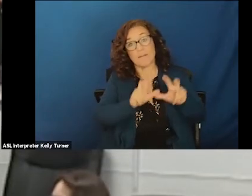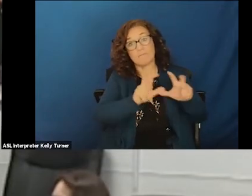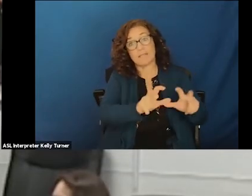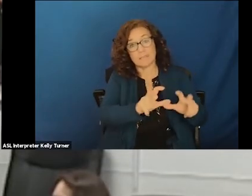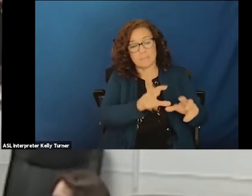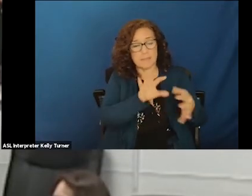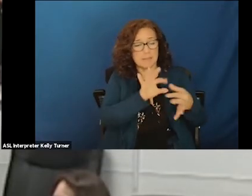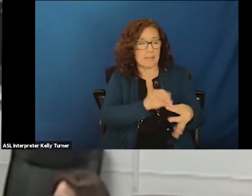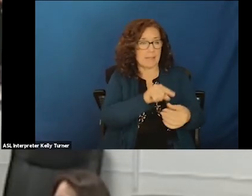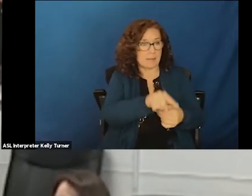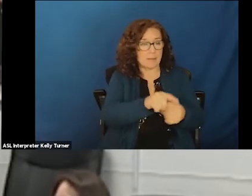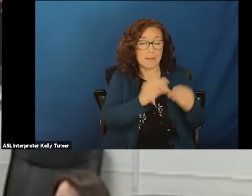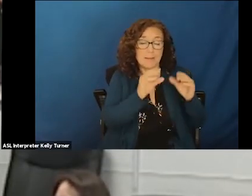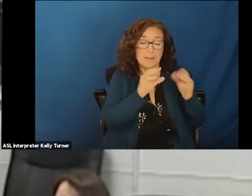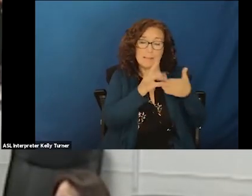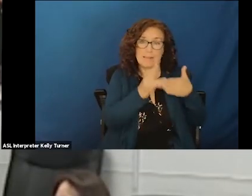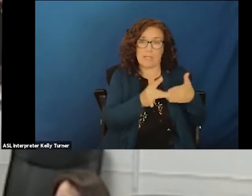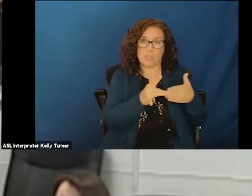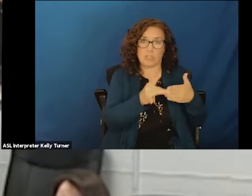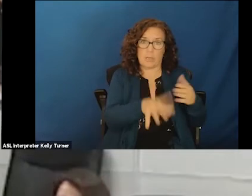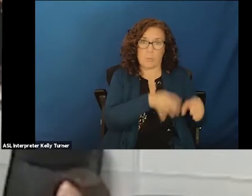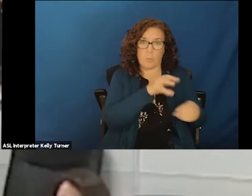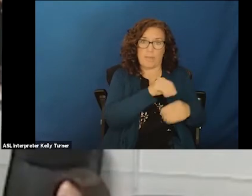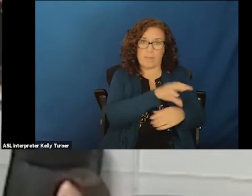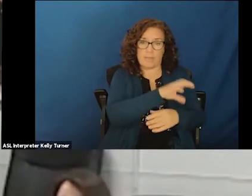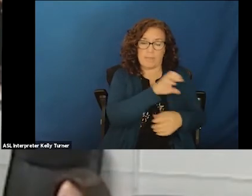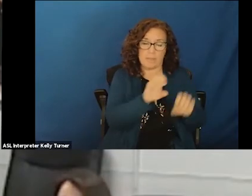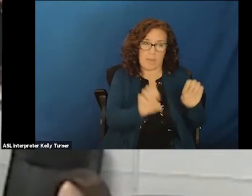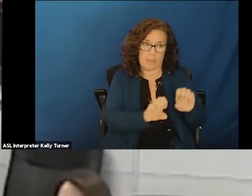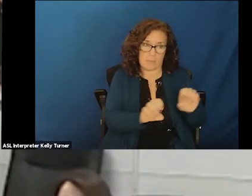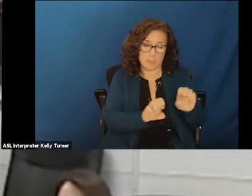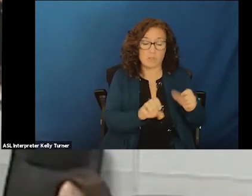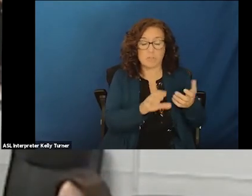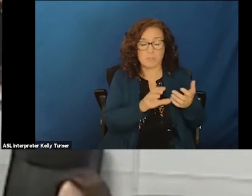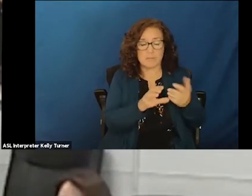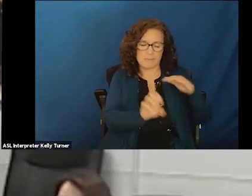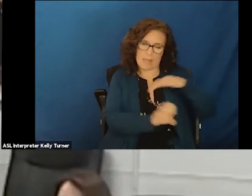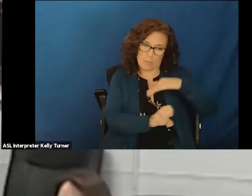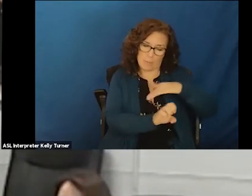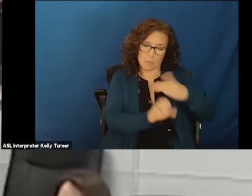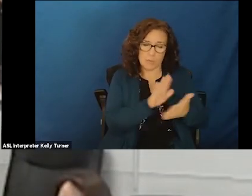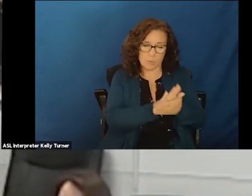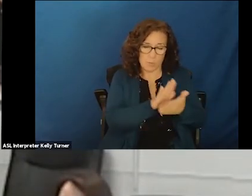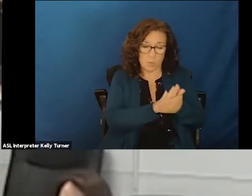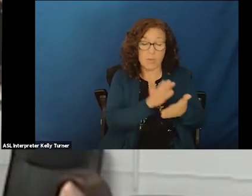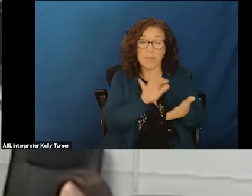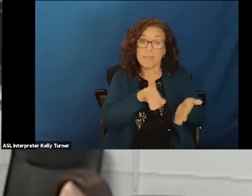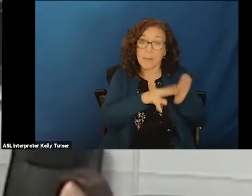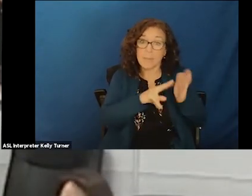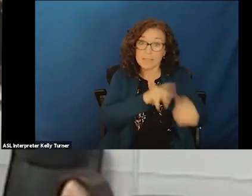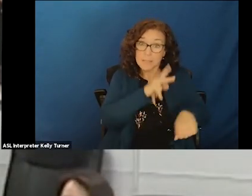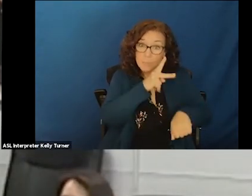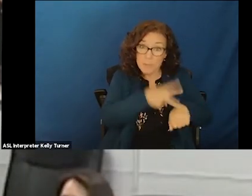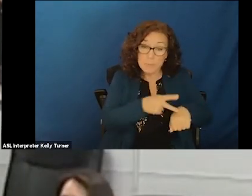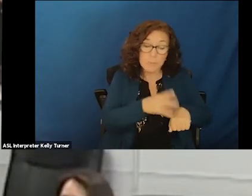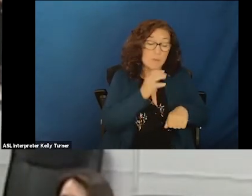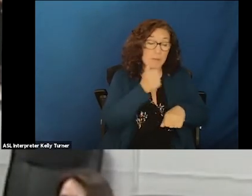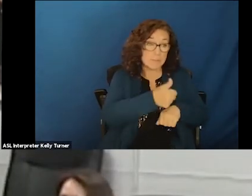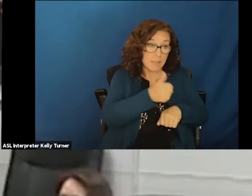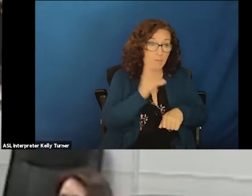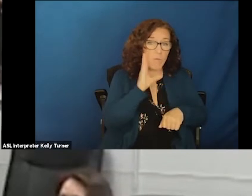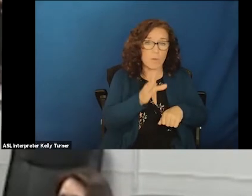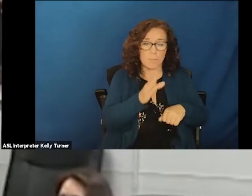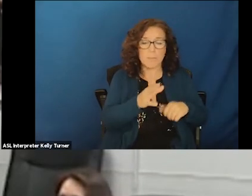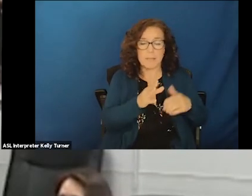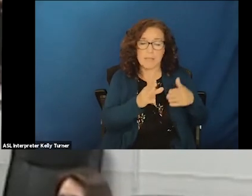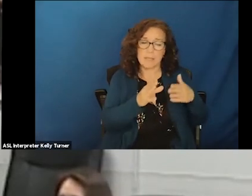leader, help the AP to be an instructional leader. They both will have a collaborative team together that they can, the principal can delegate authority to, run the